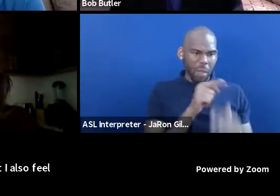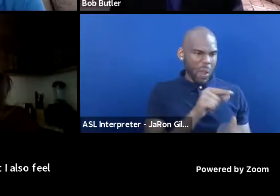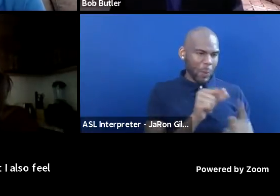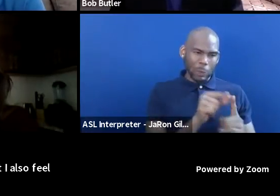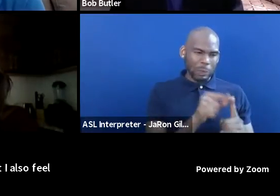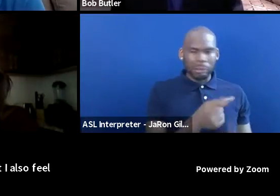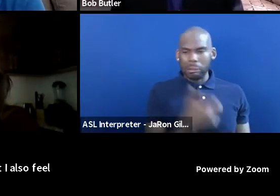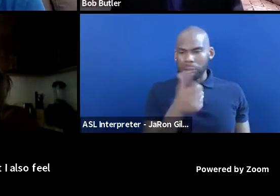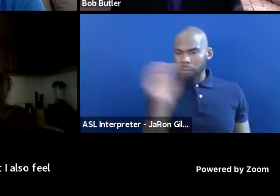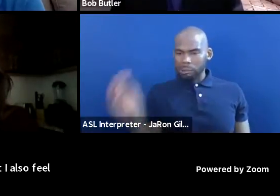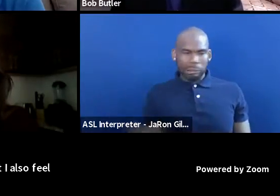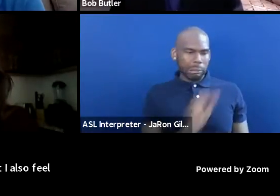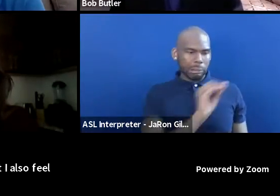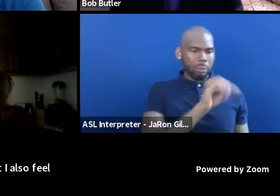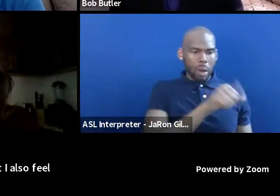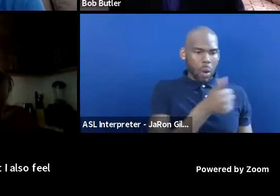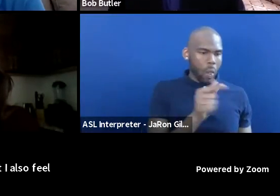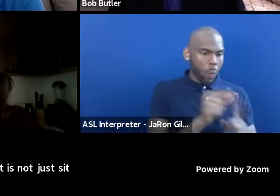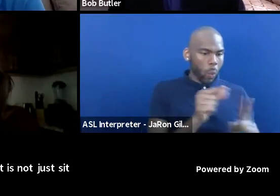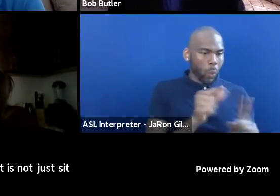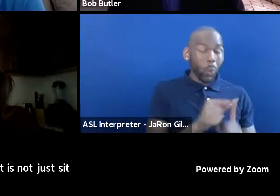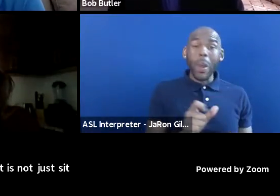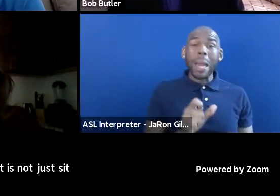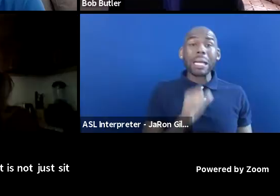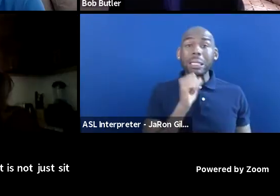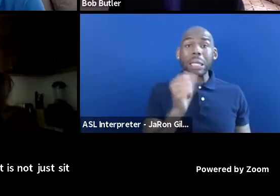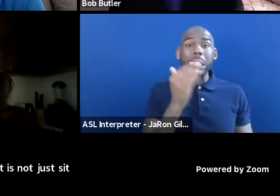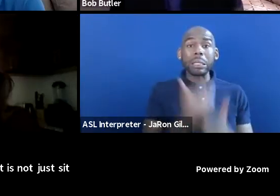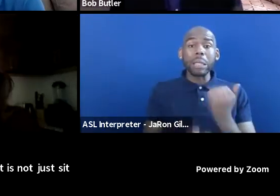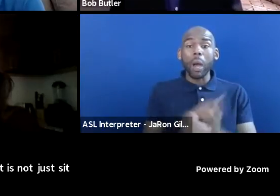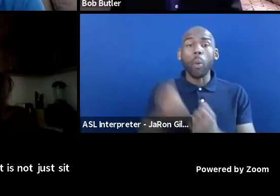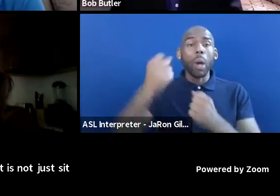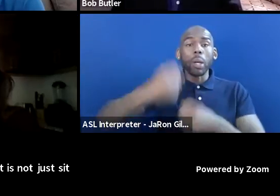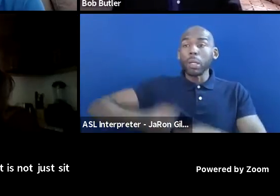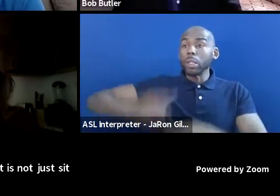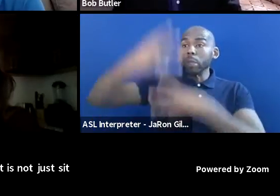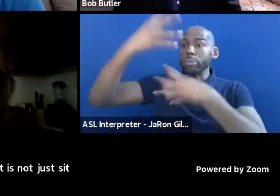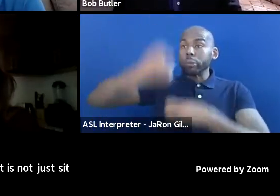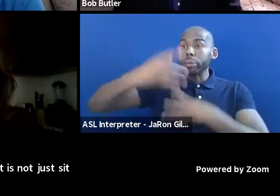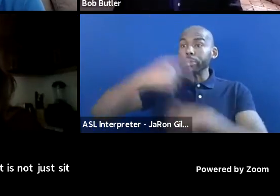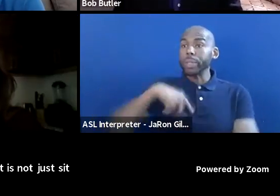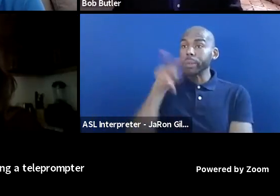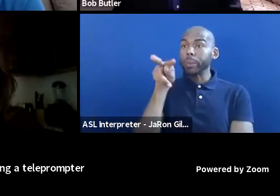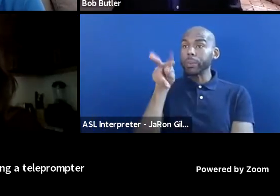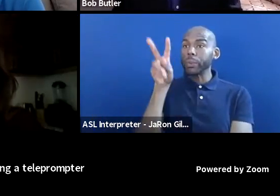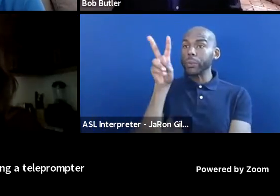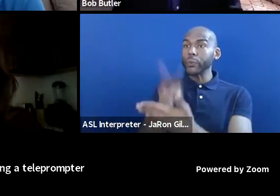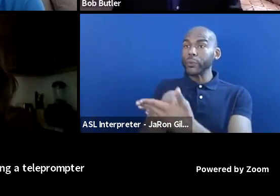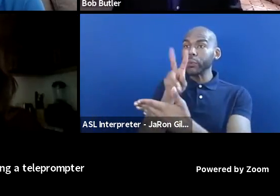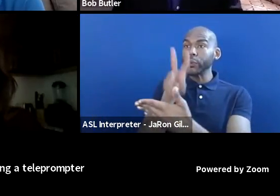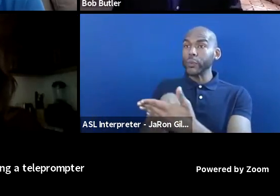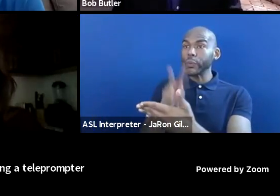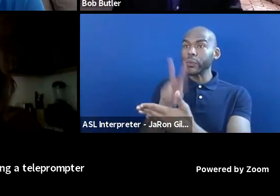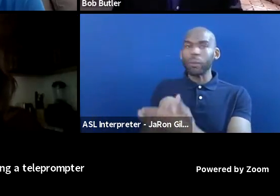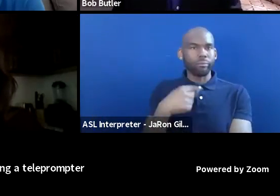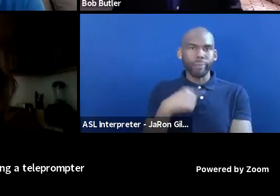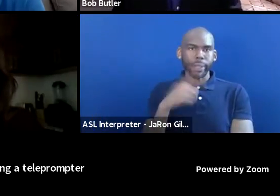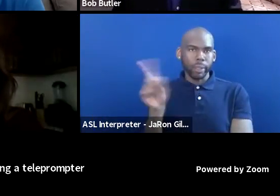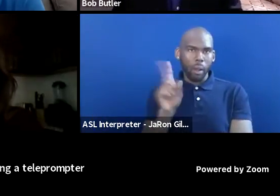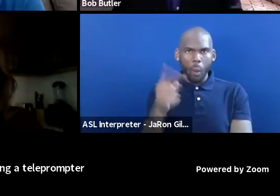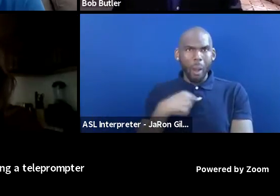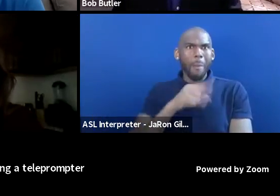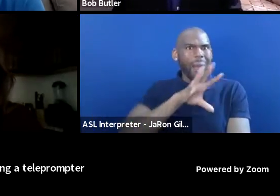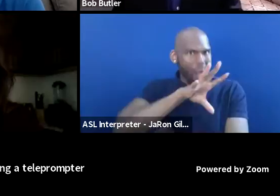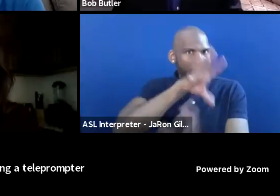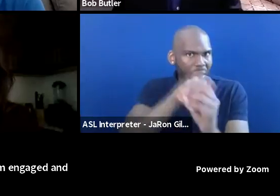someone's rolling a teleprompter and you're just reading it. I'm very engaged and active in the storytelling that is happening